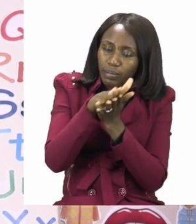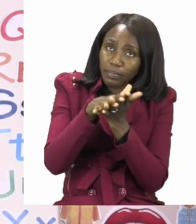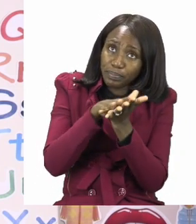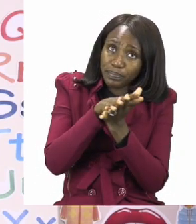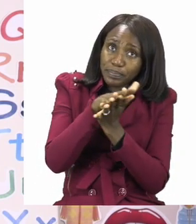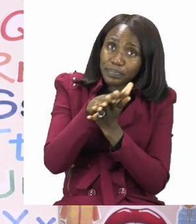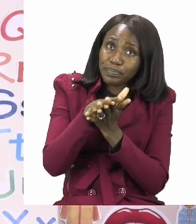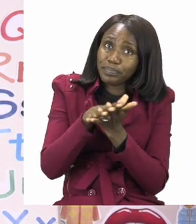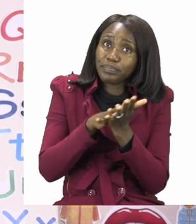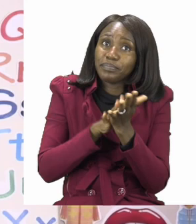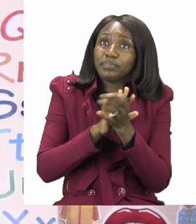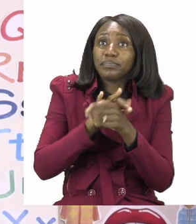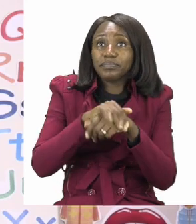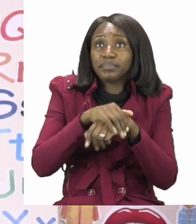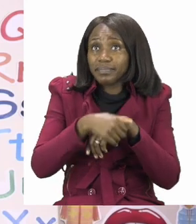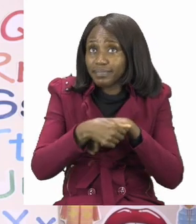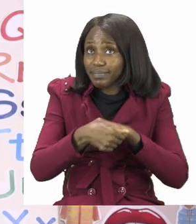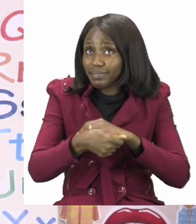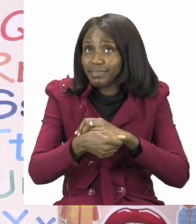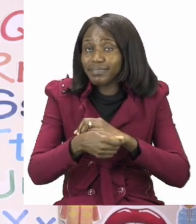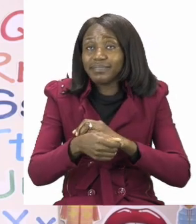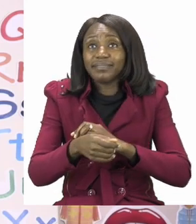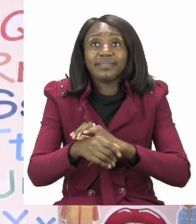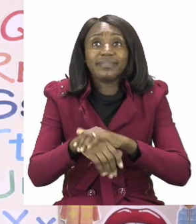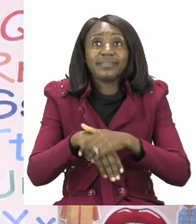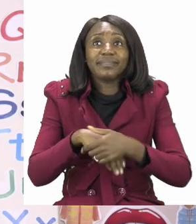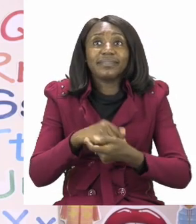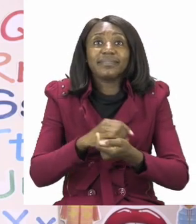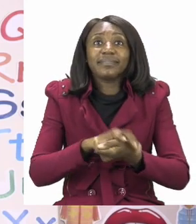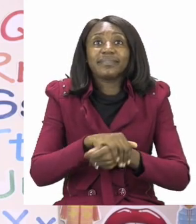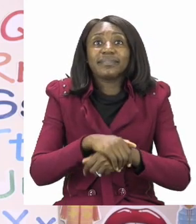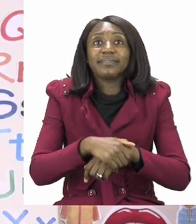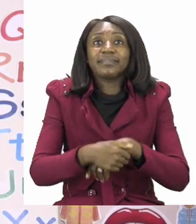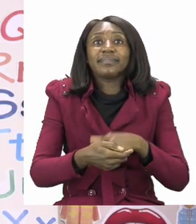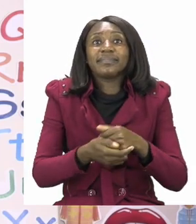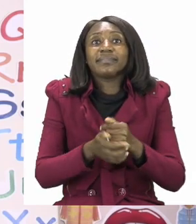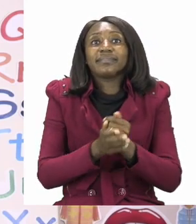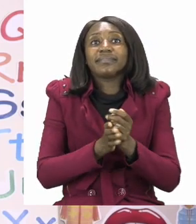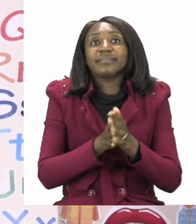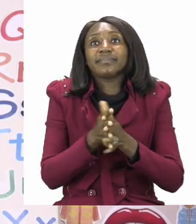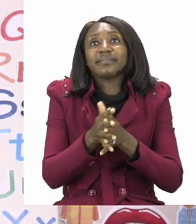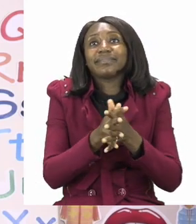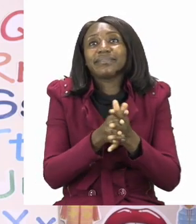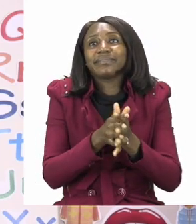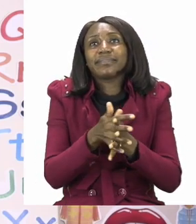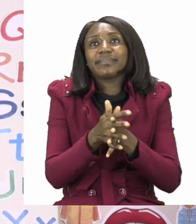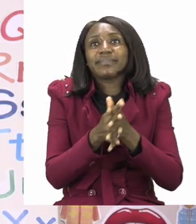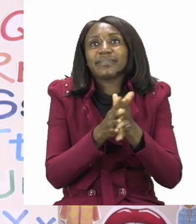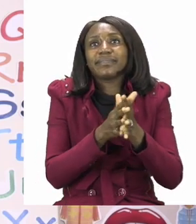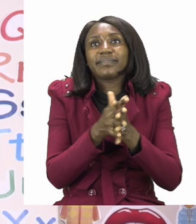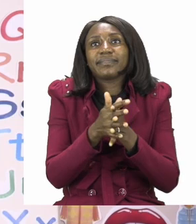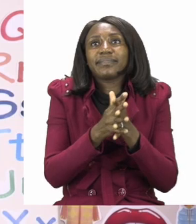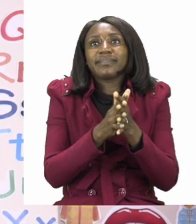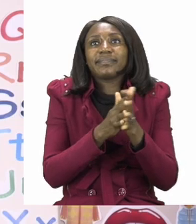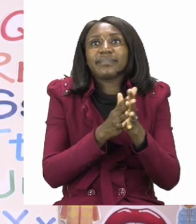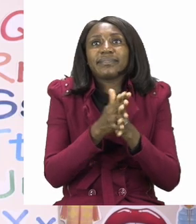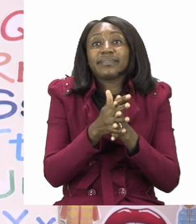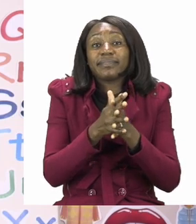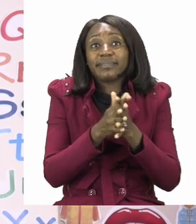hands, around our hands, in between our